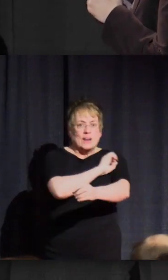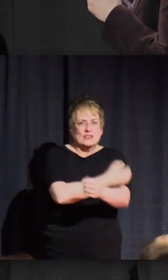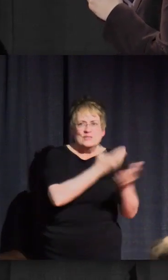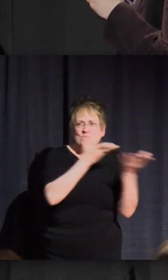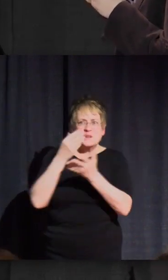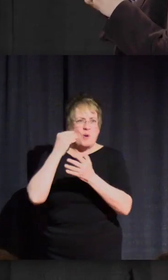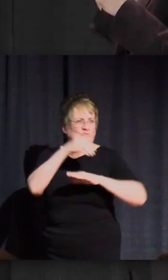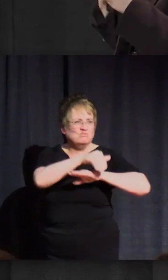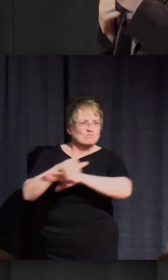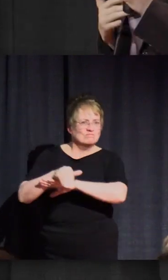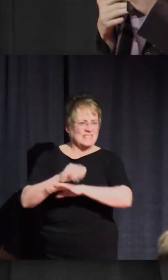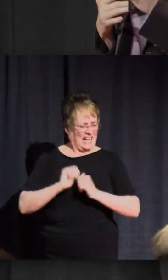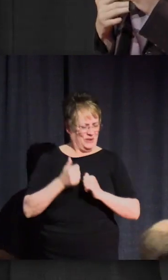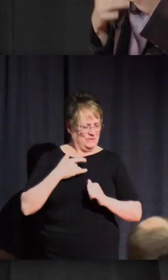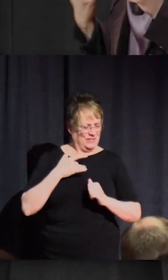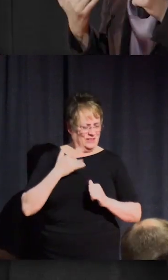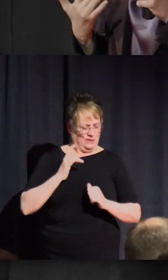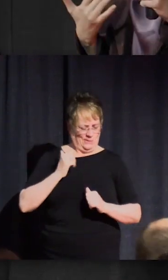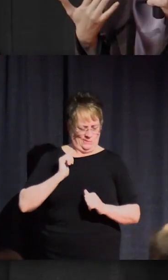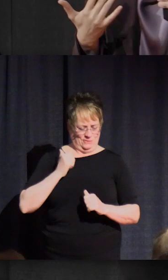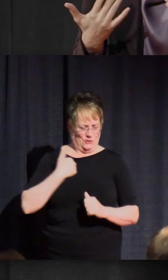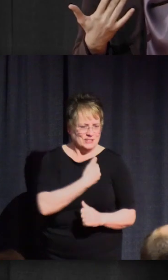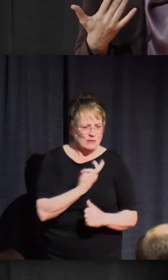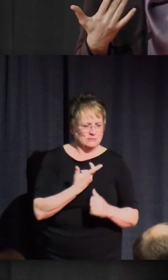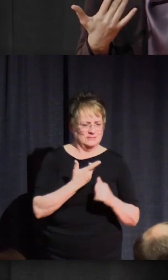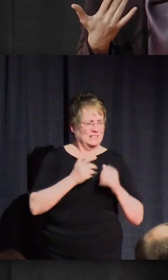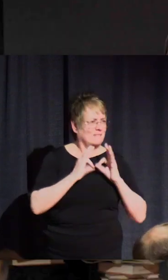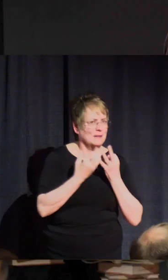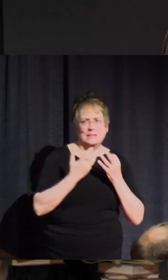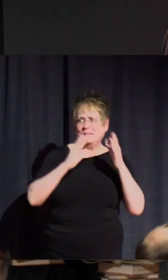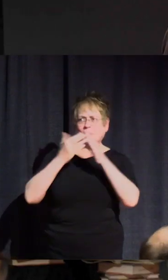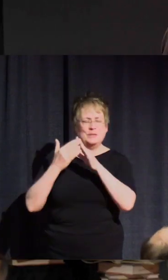with us in the evening? How would that feel for ourselves, our families, our communities?